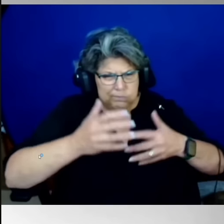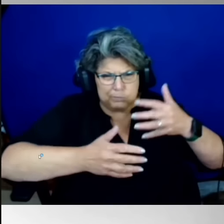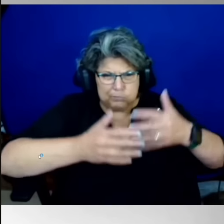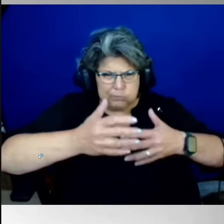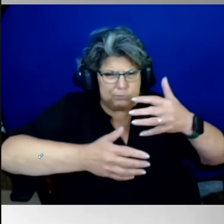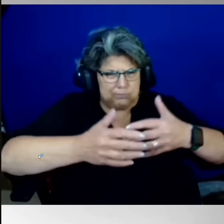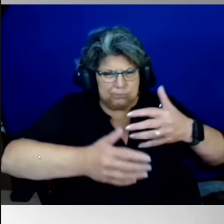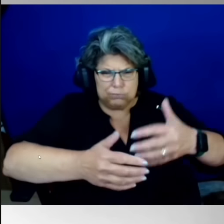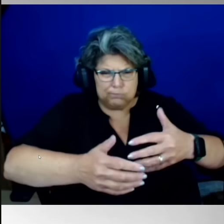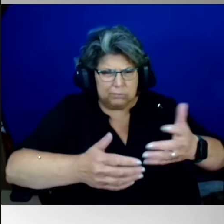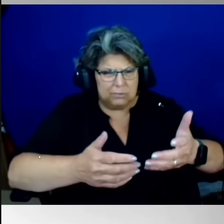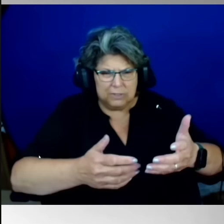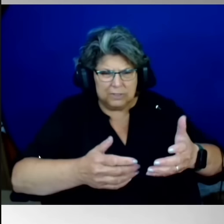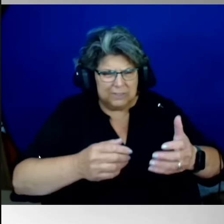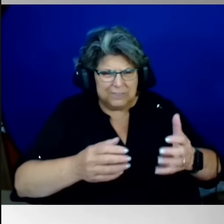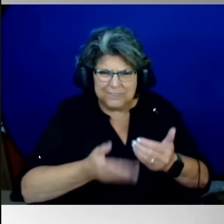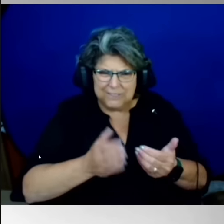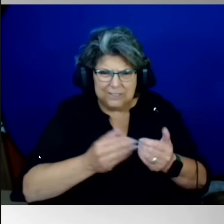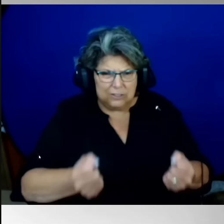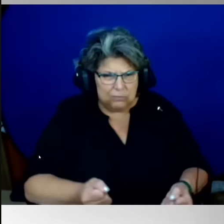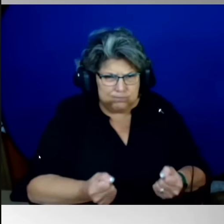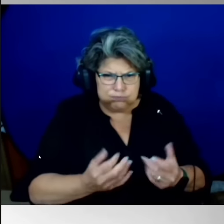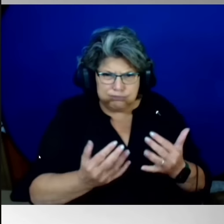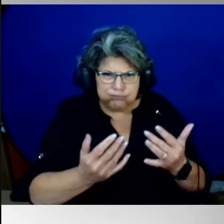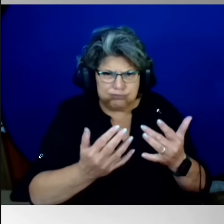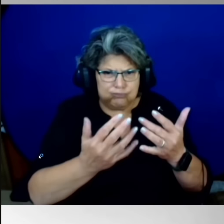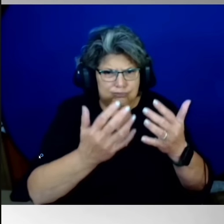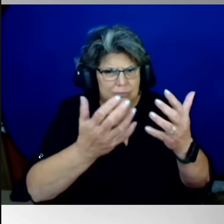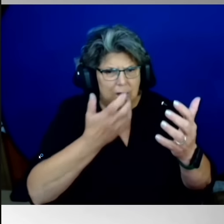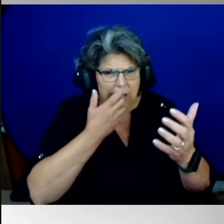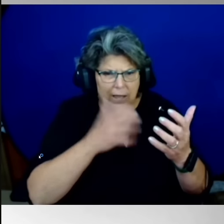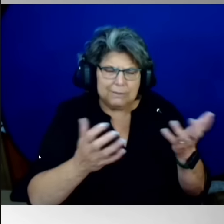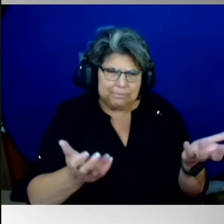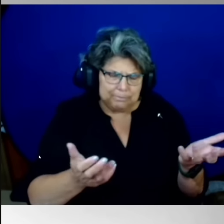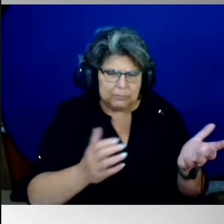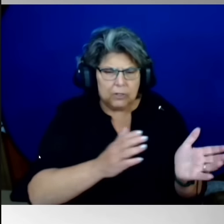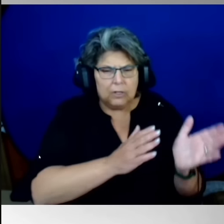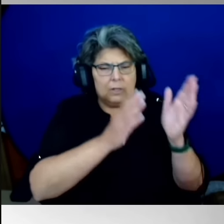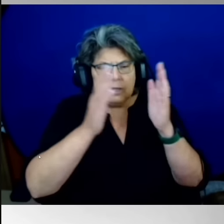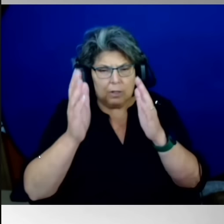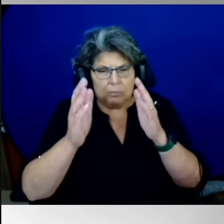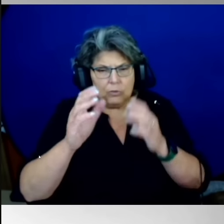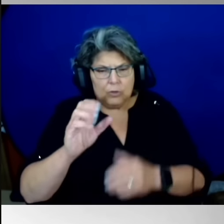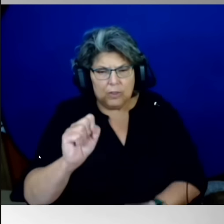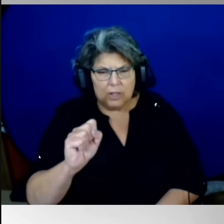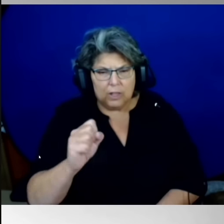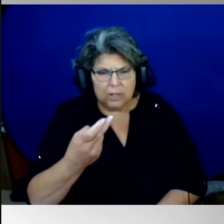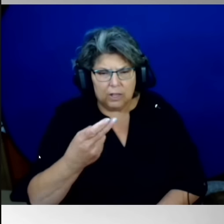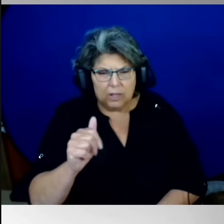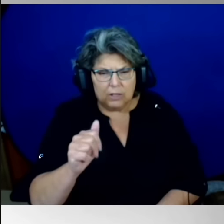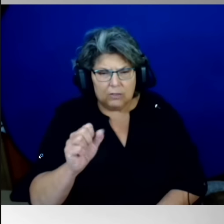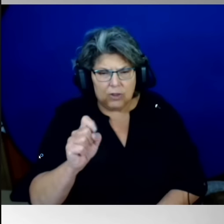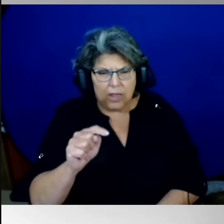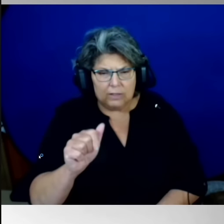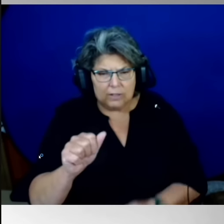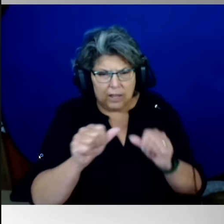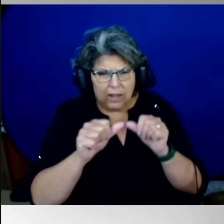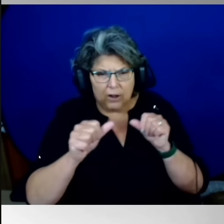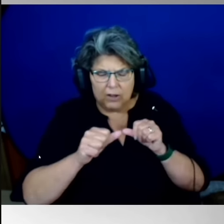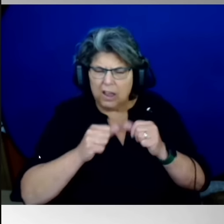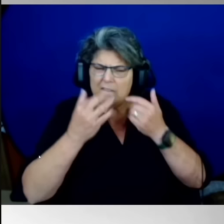that. And as we move up into the Shasta area that isn't directly affected by the fire, they have